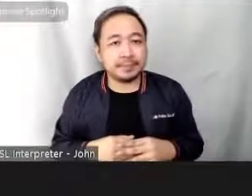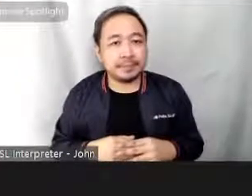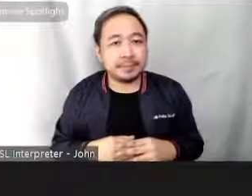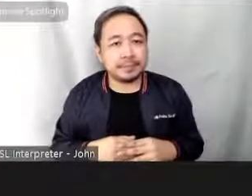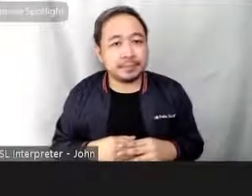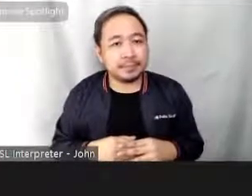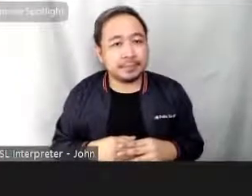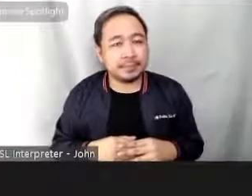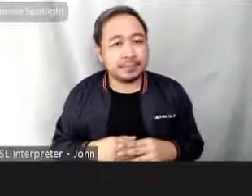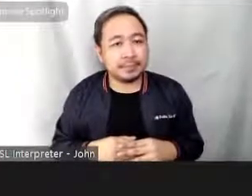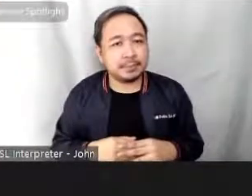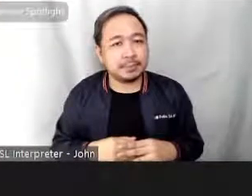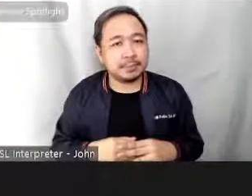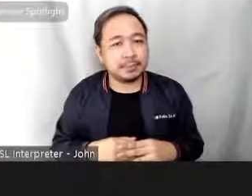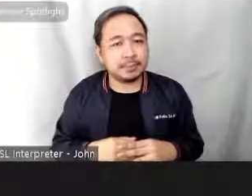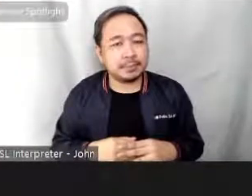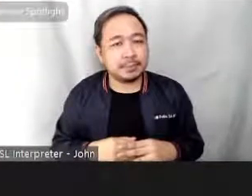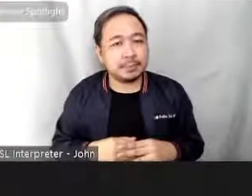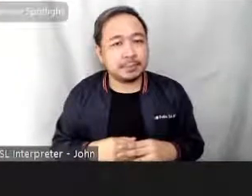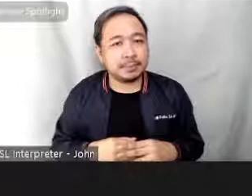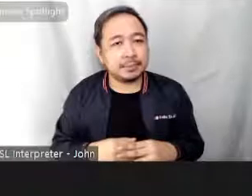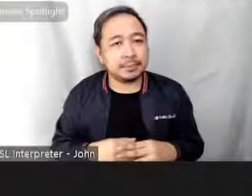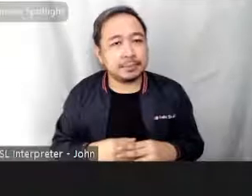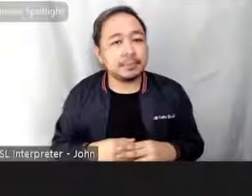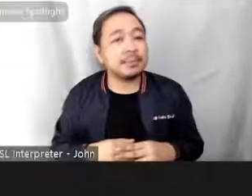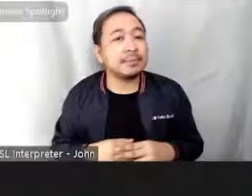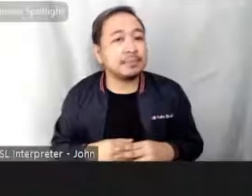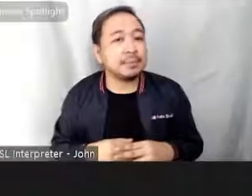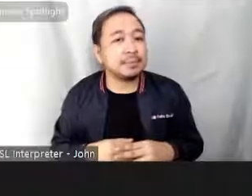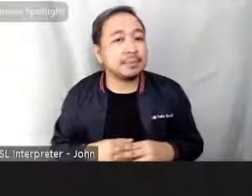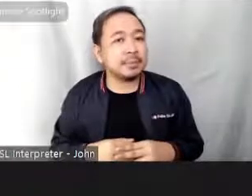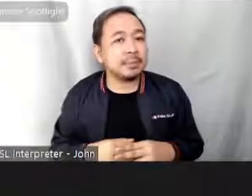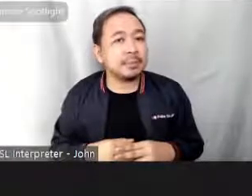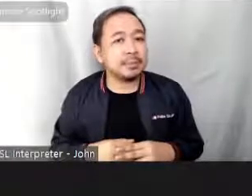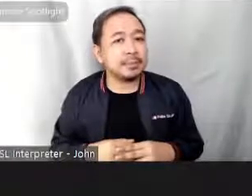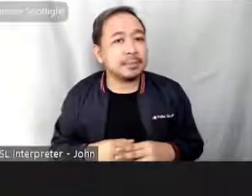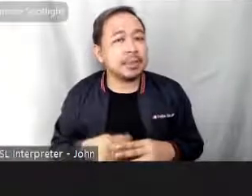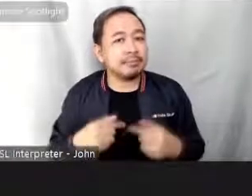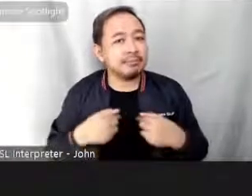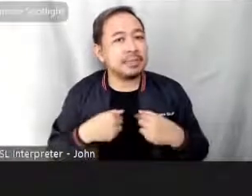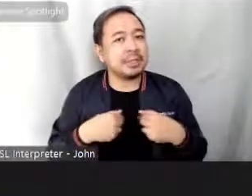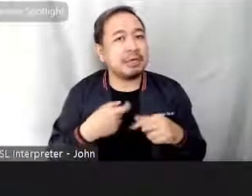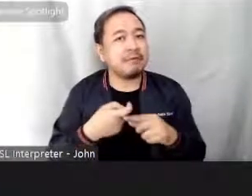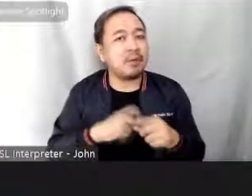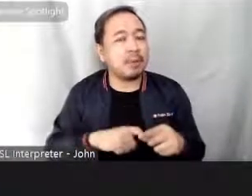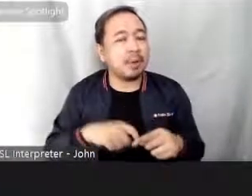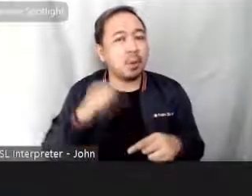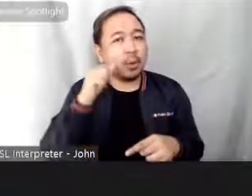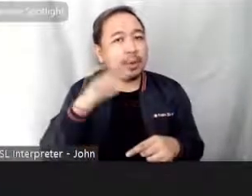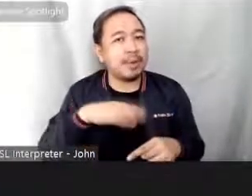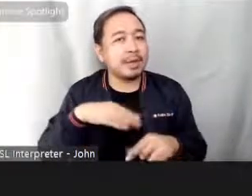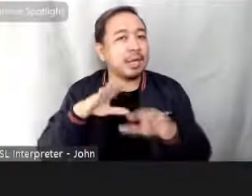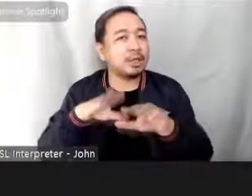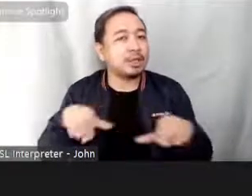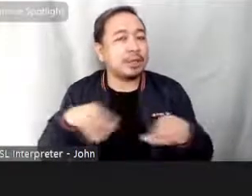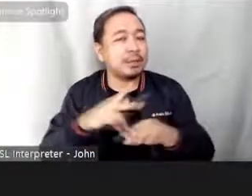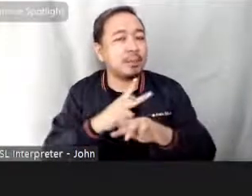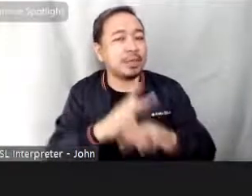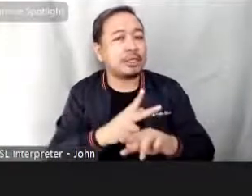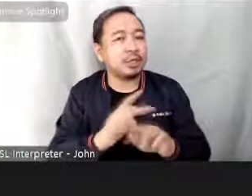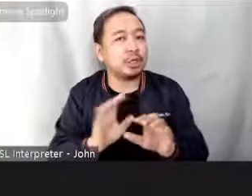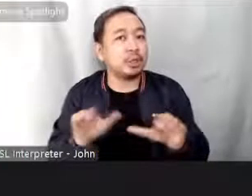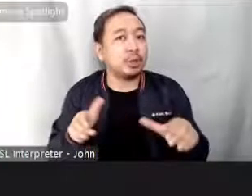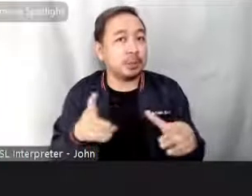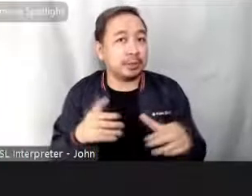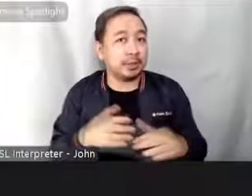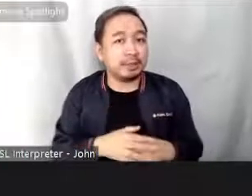agapu iti Baguio General Hospital Medical Center Women Children Protection Unit. So, with the